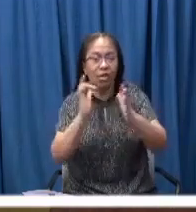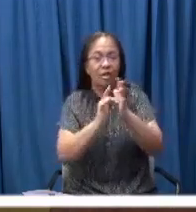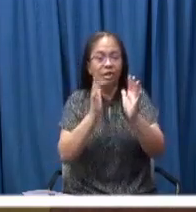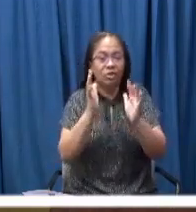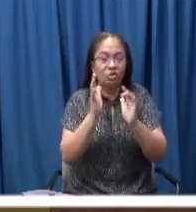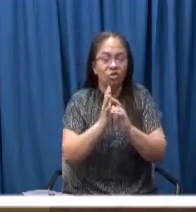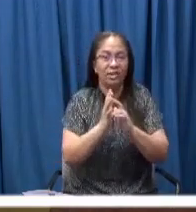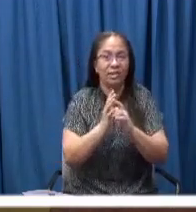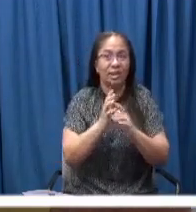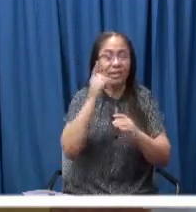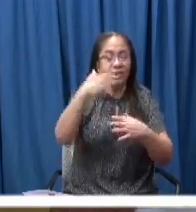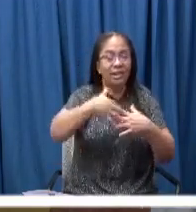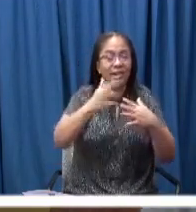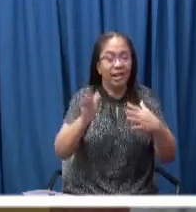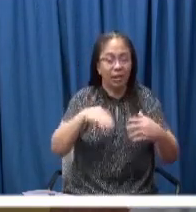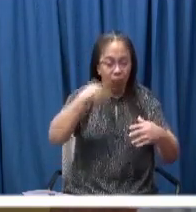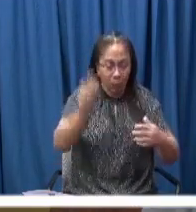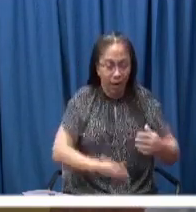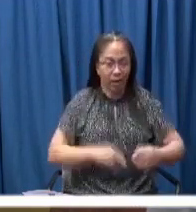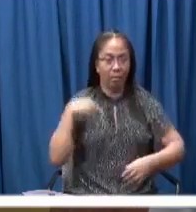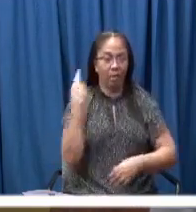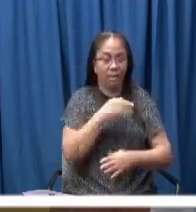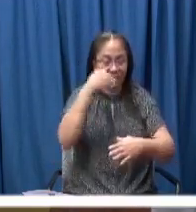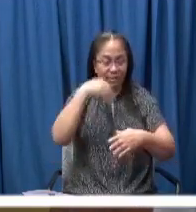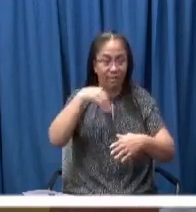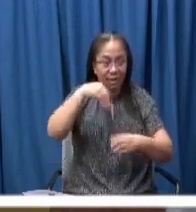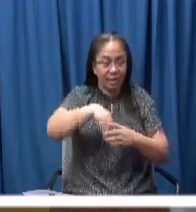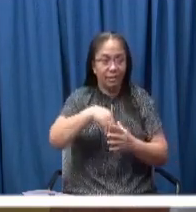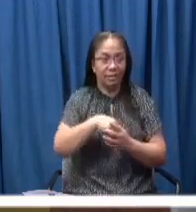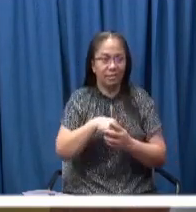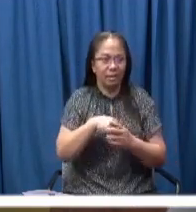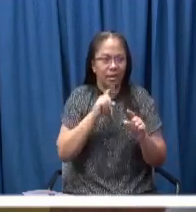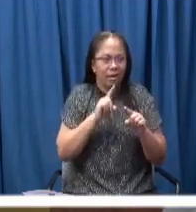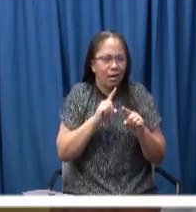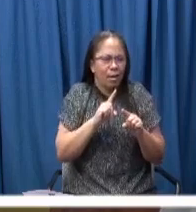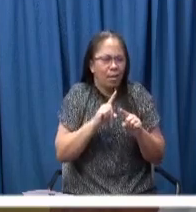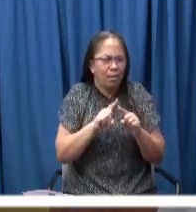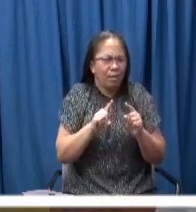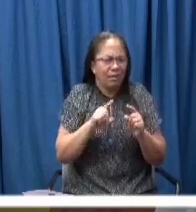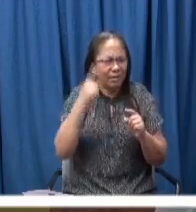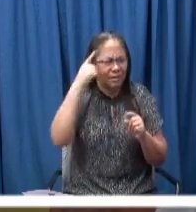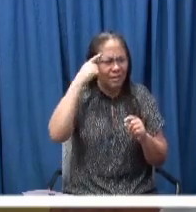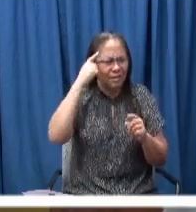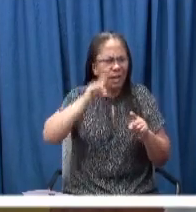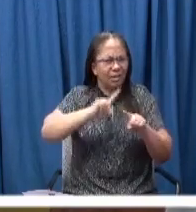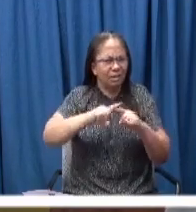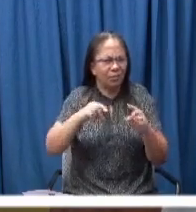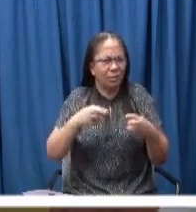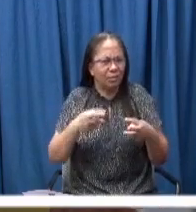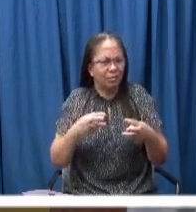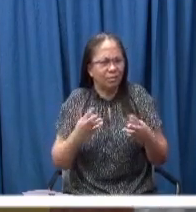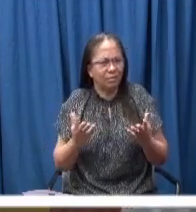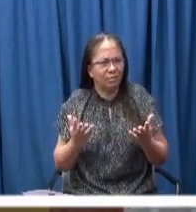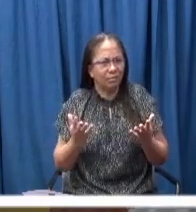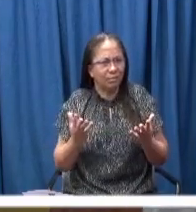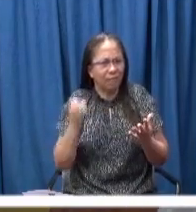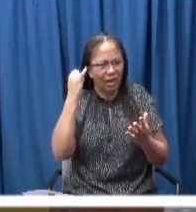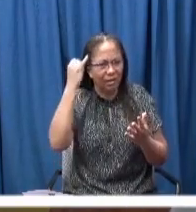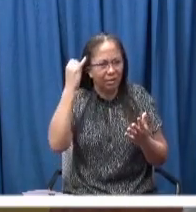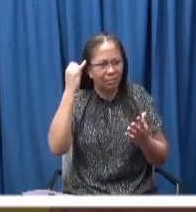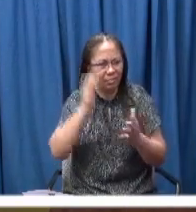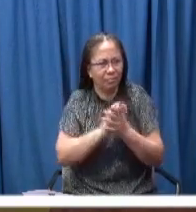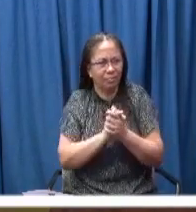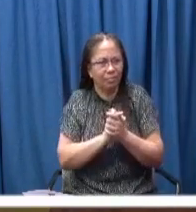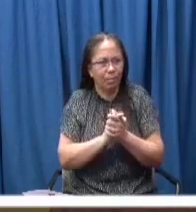as the gate brings us in. But there's another sense in this, isn't there? That my